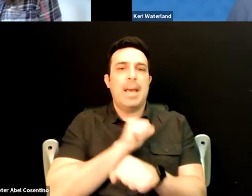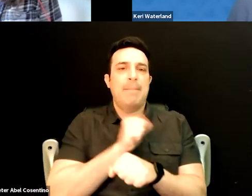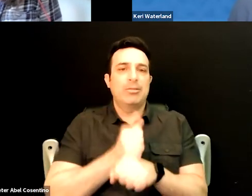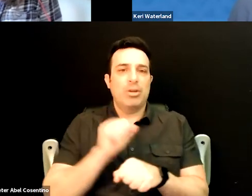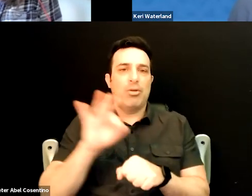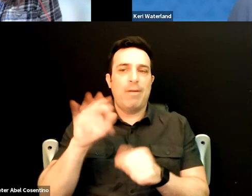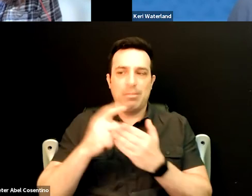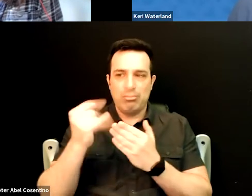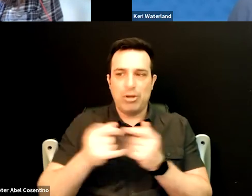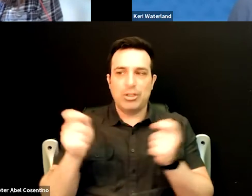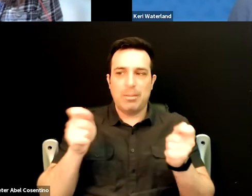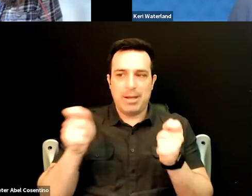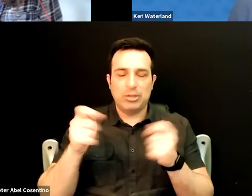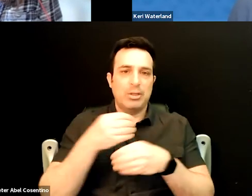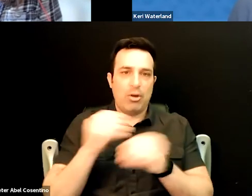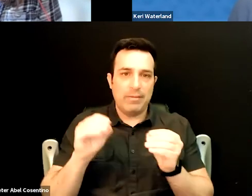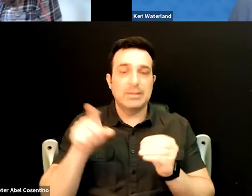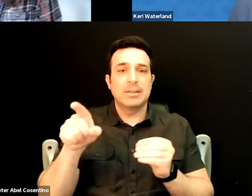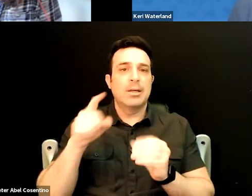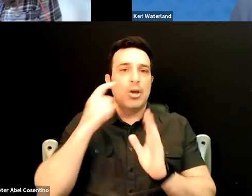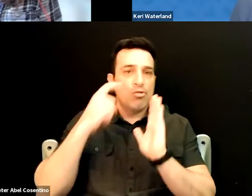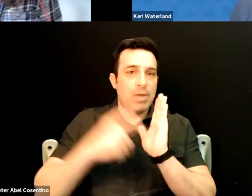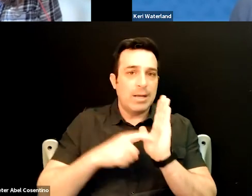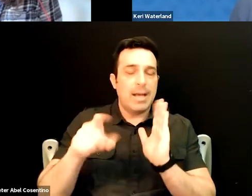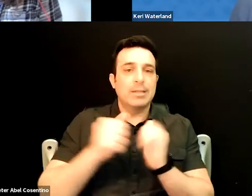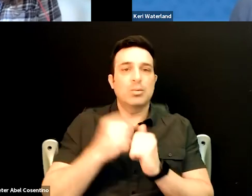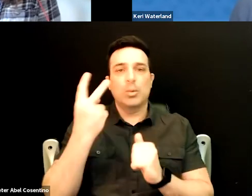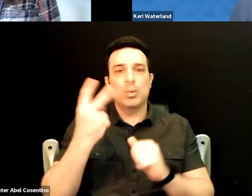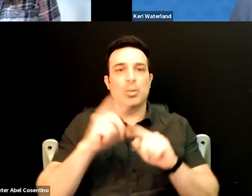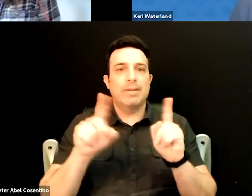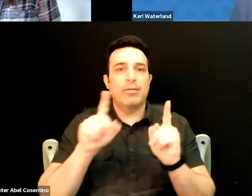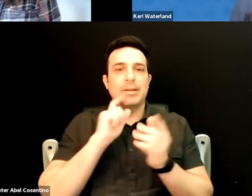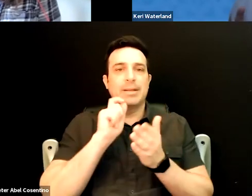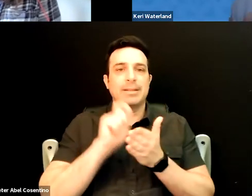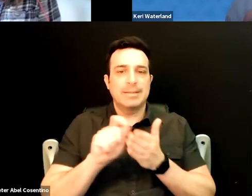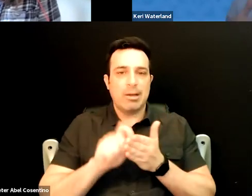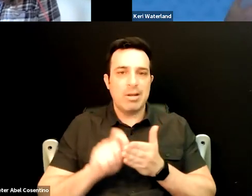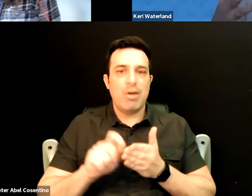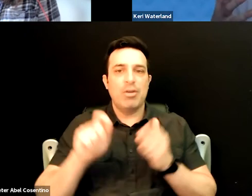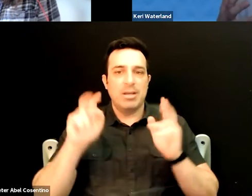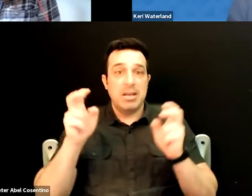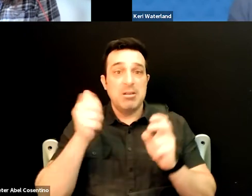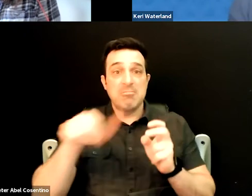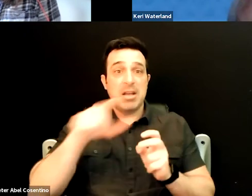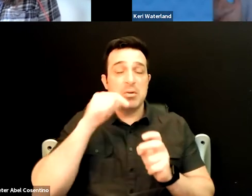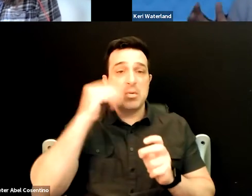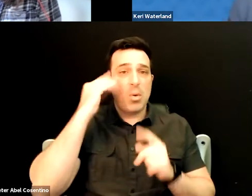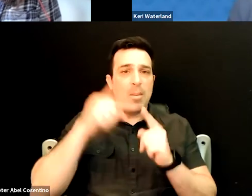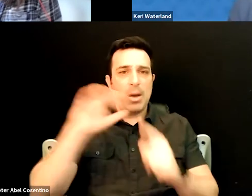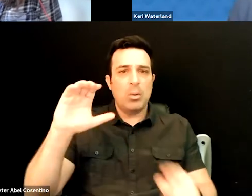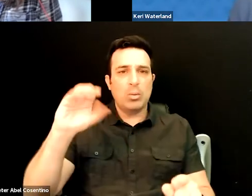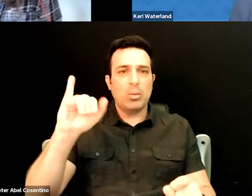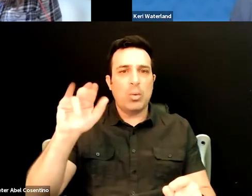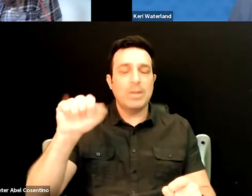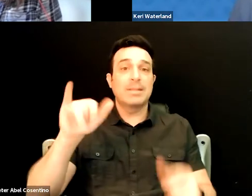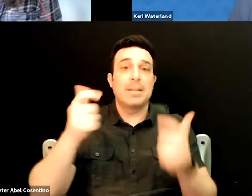project management office. She's been recognized with 2 different secretary coins. So anyone who knows about the coins, that's a very big